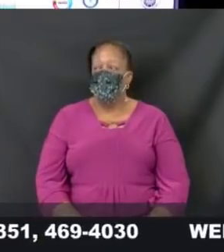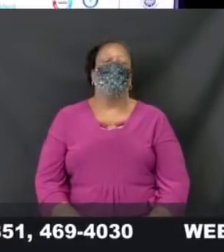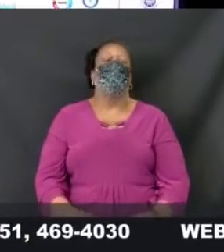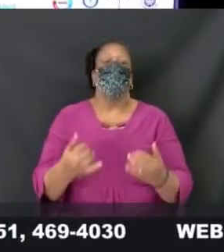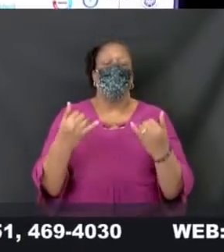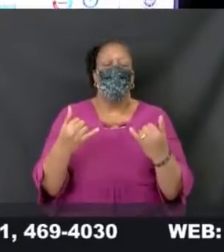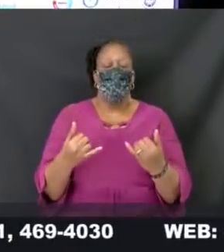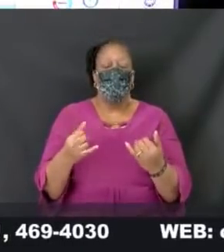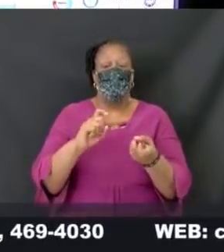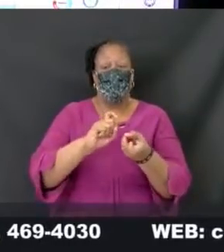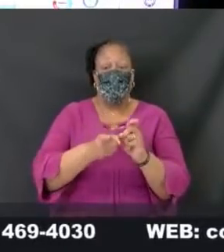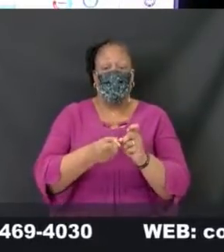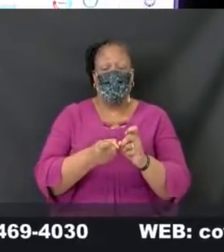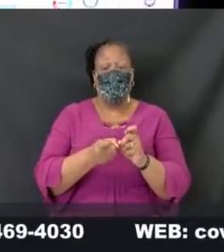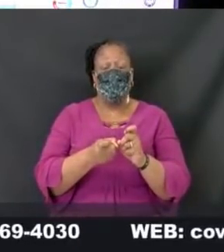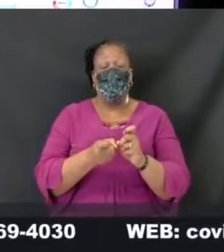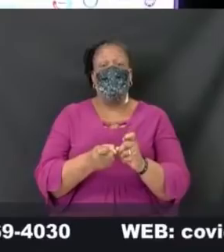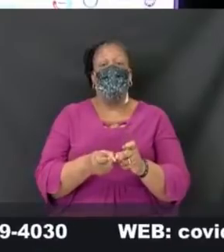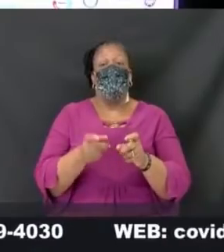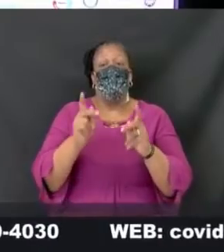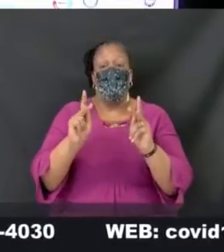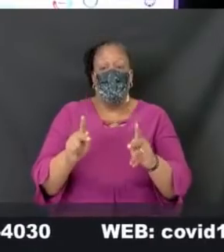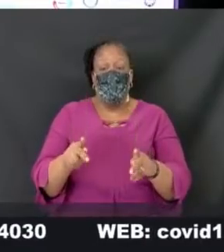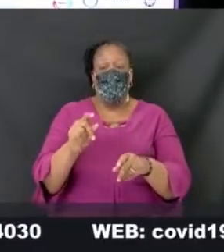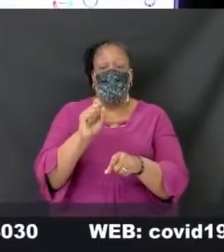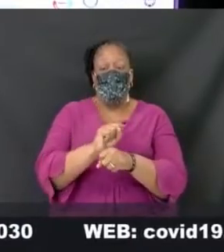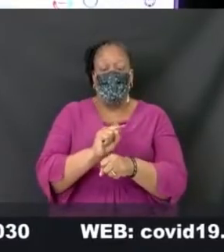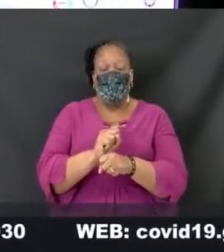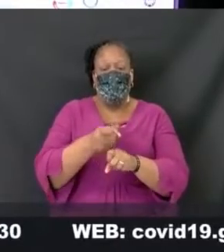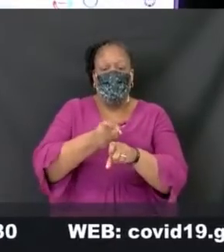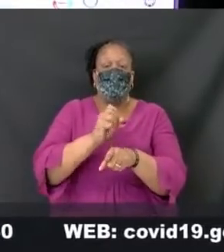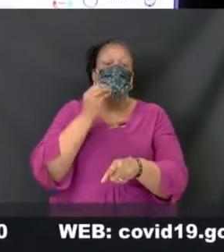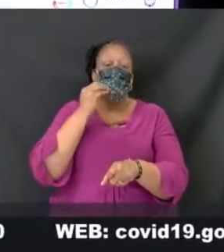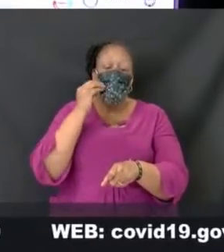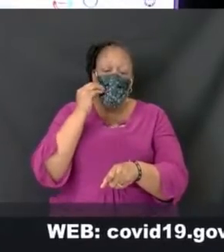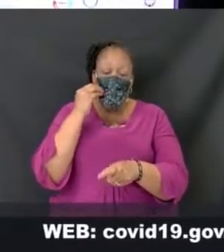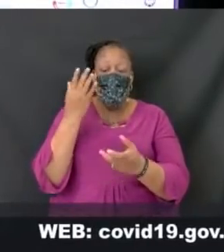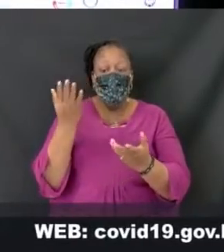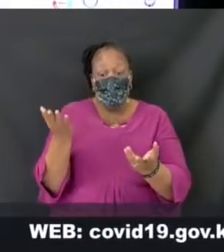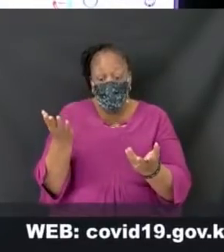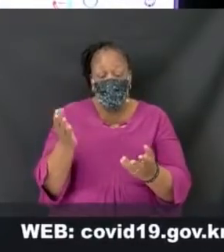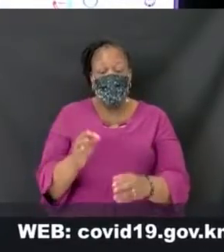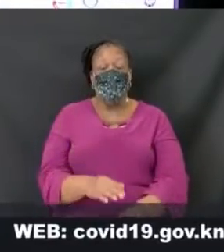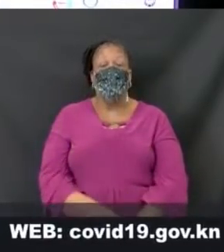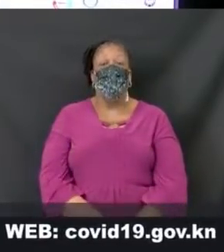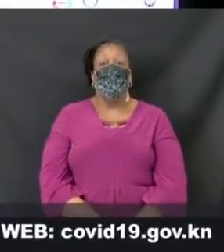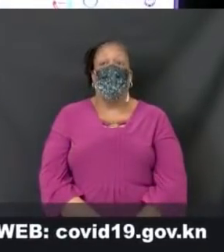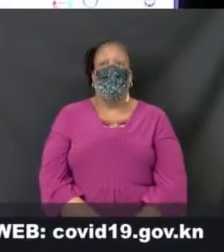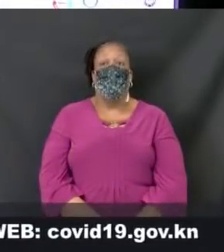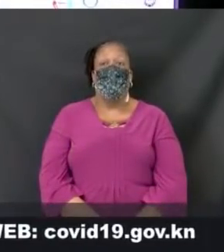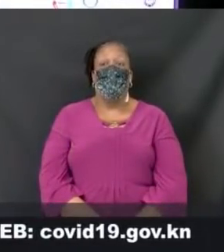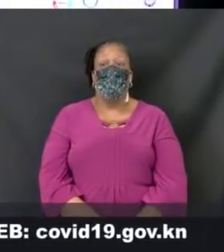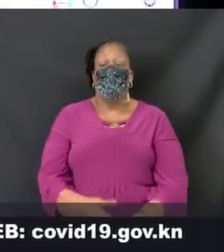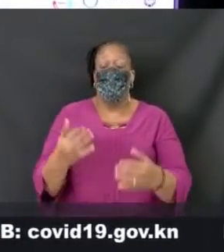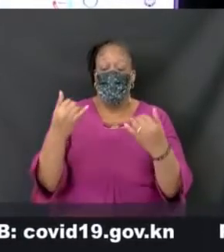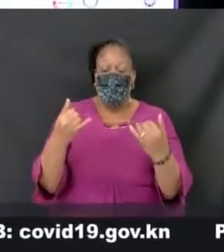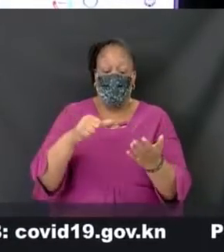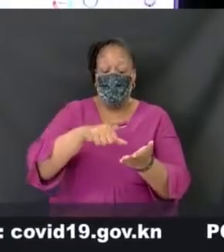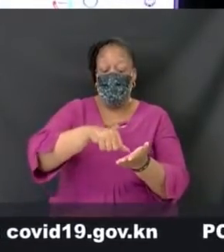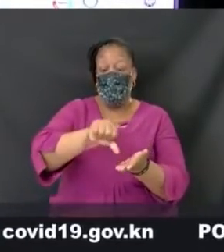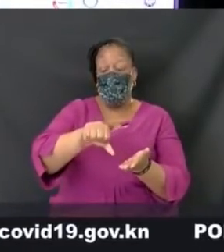services. We're going to look at some risk management strategies for the future. We're going to encourage, as one of